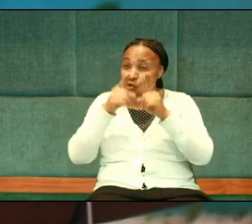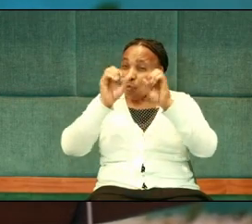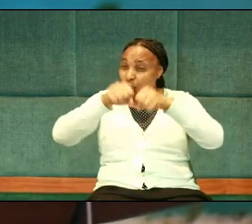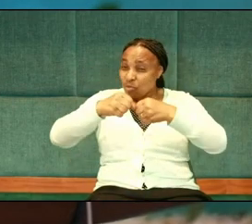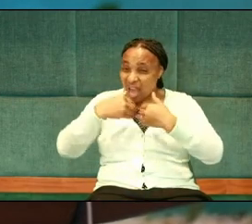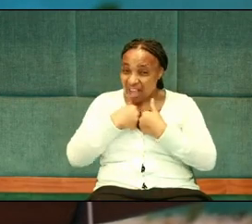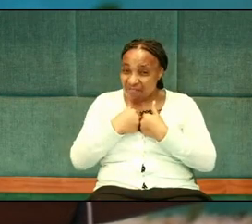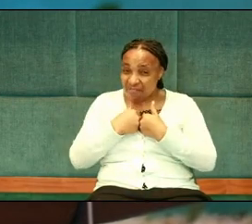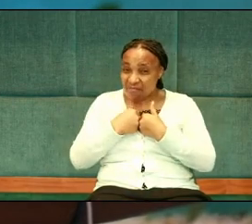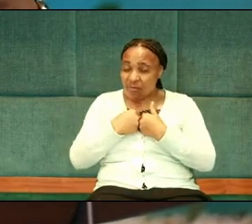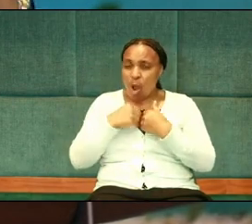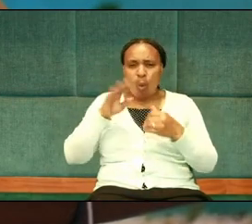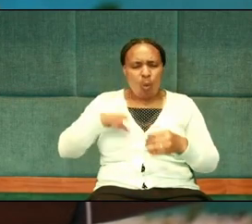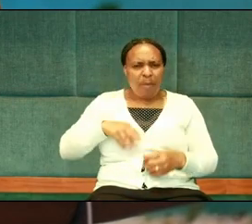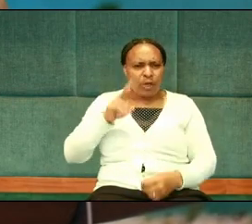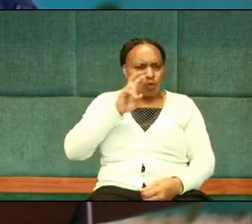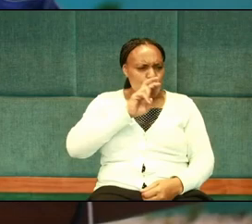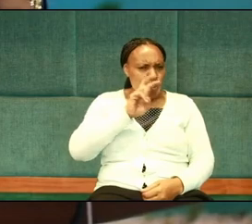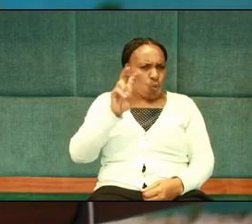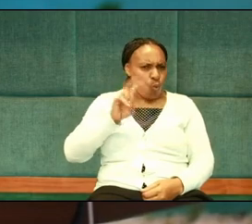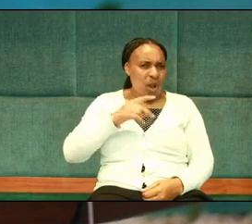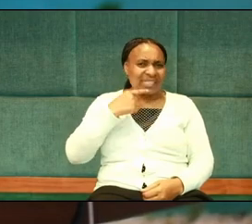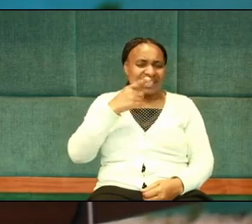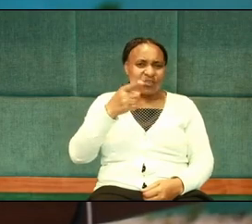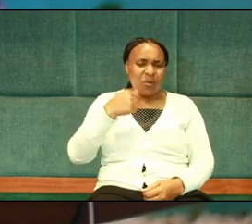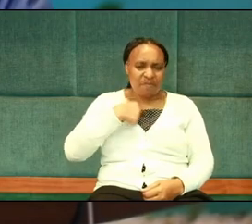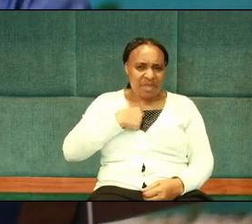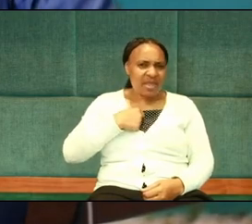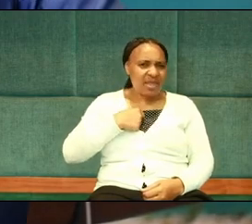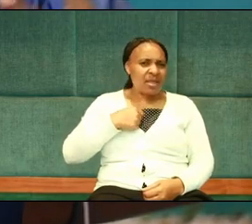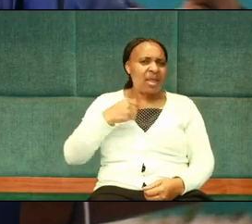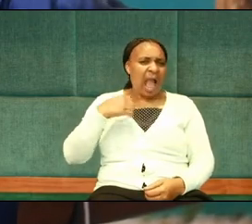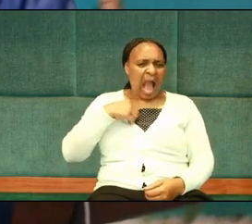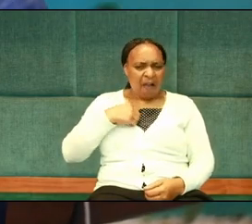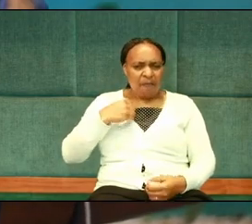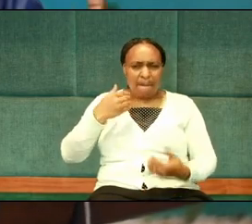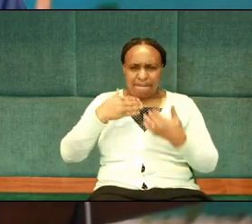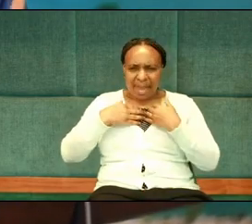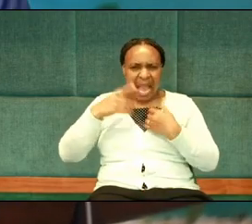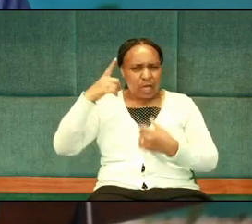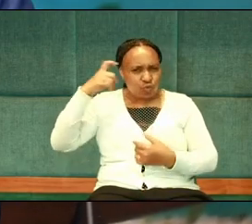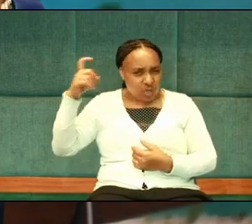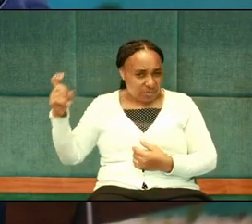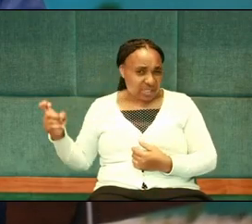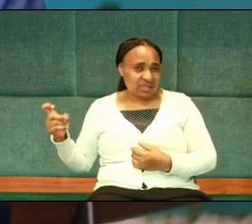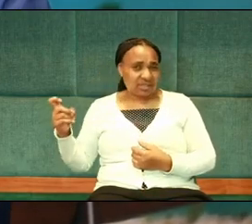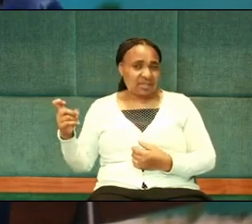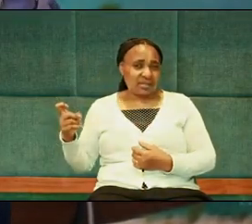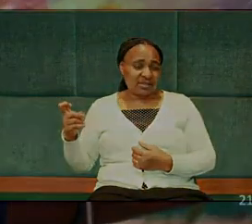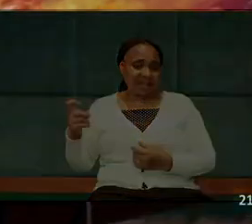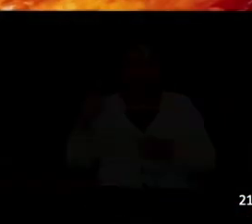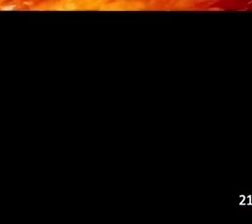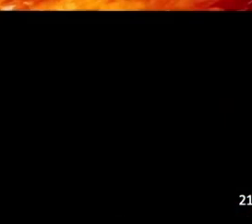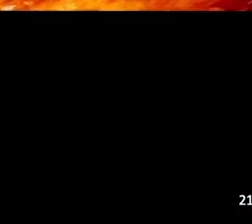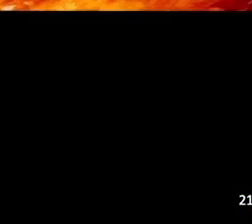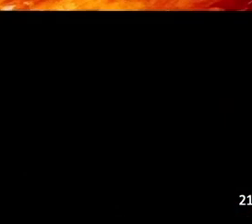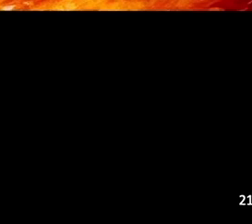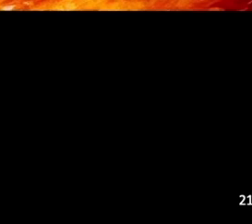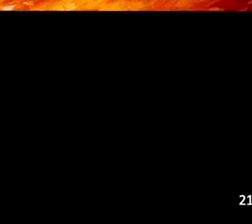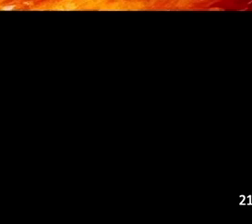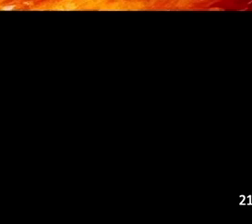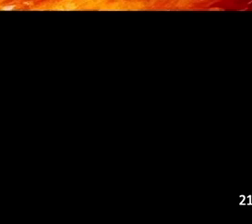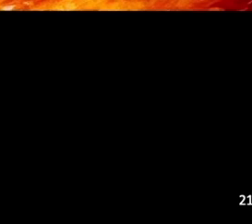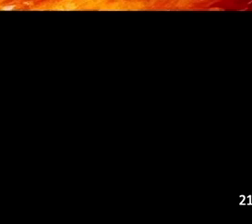that a woman can look at you and tell you, these are my inspiration, you have created a platform, the girl is so confident